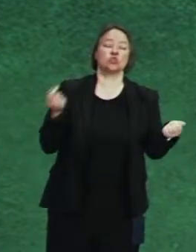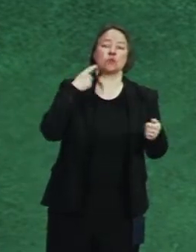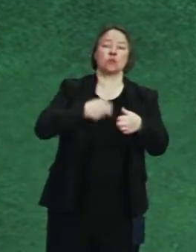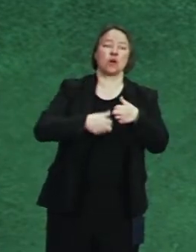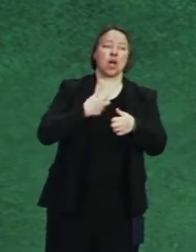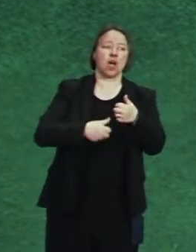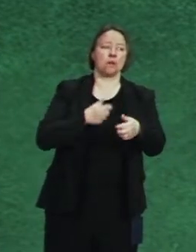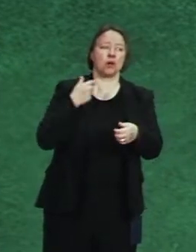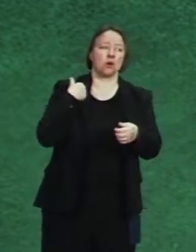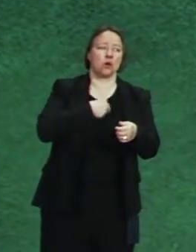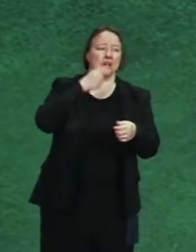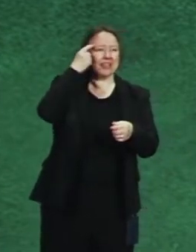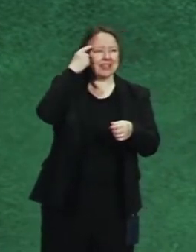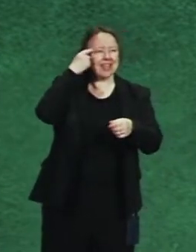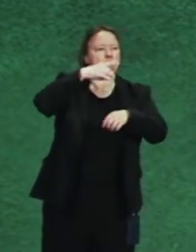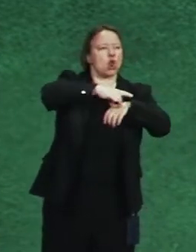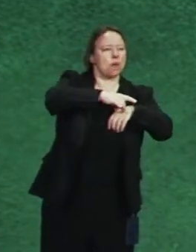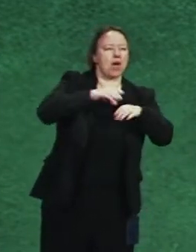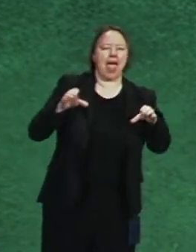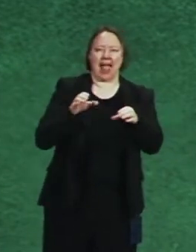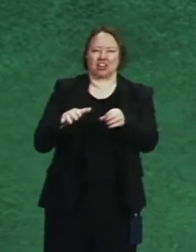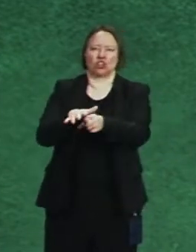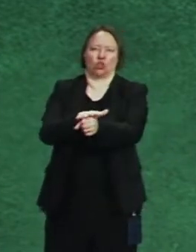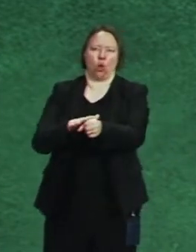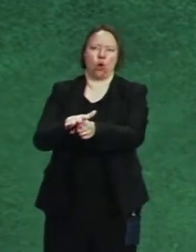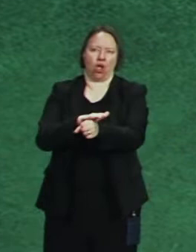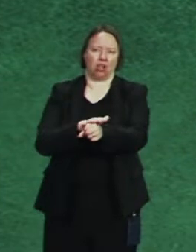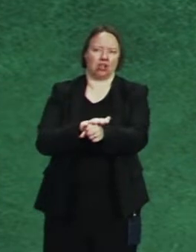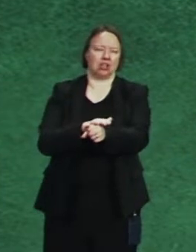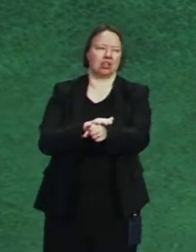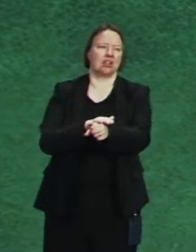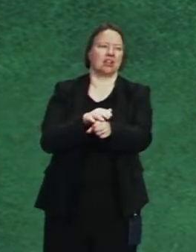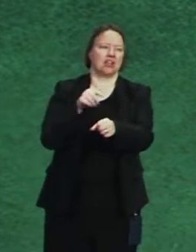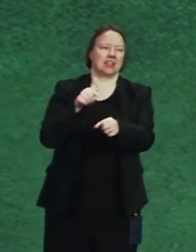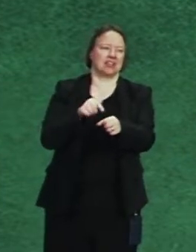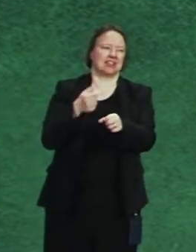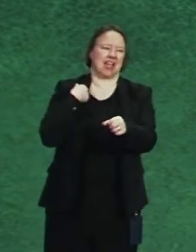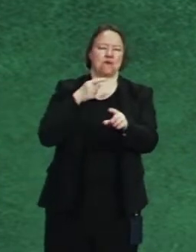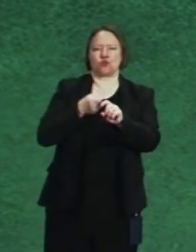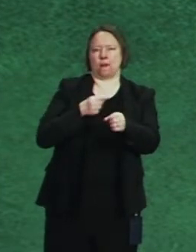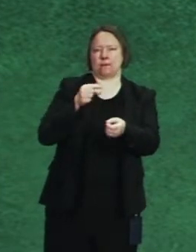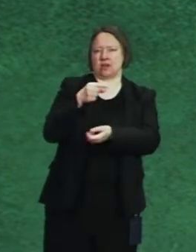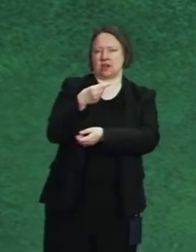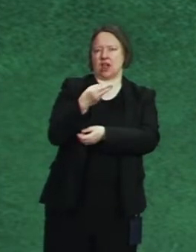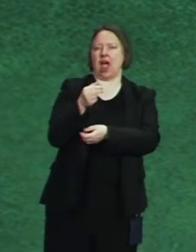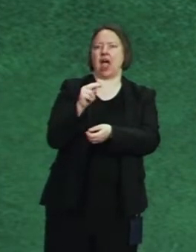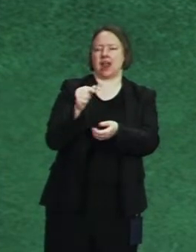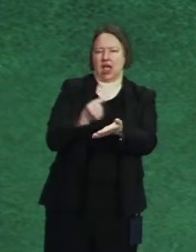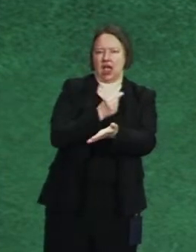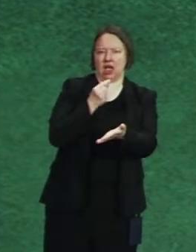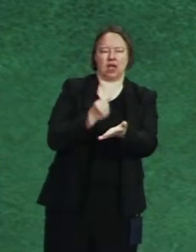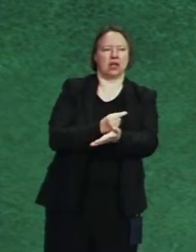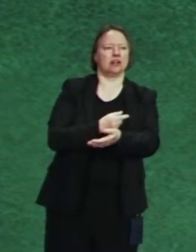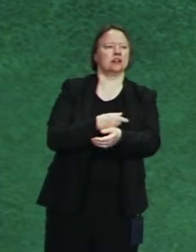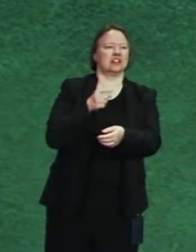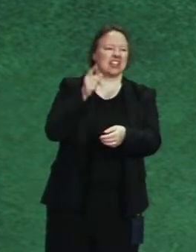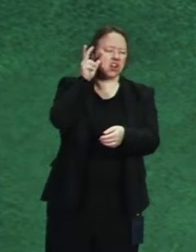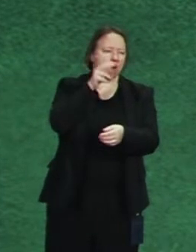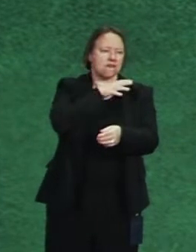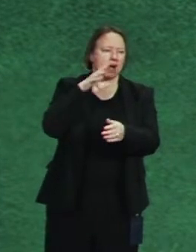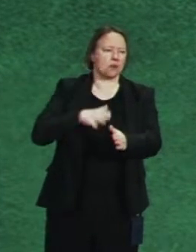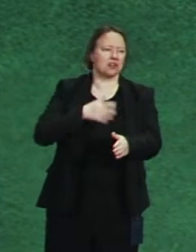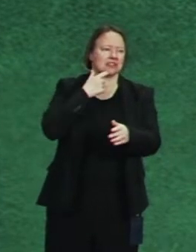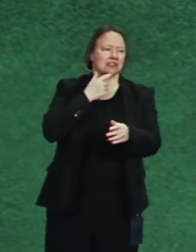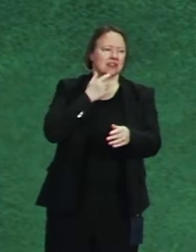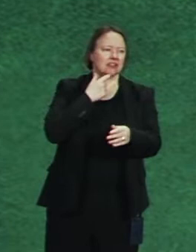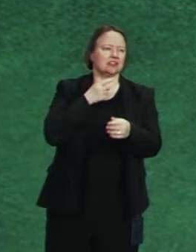team is thinking global while acting local. As such, we focus on Ghana to pilots. Me wa kurom ha